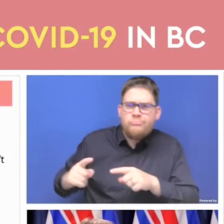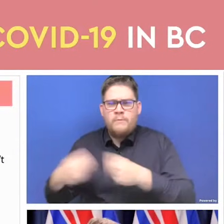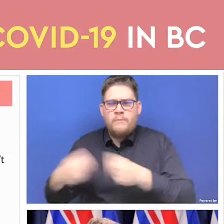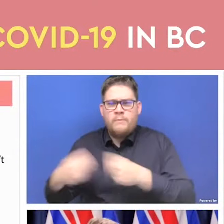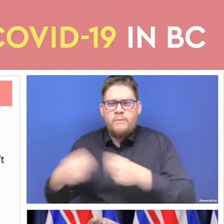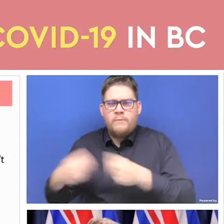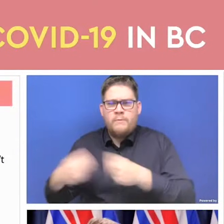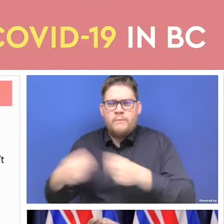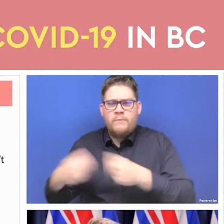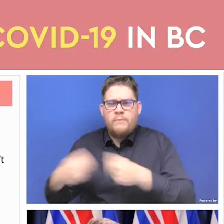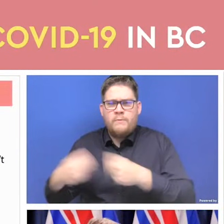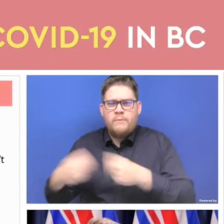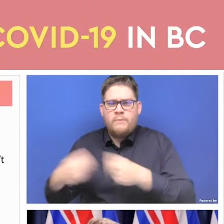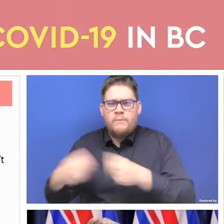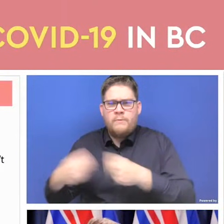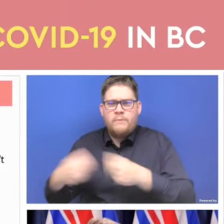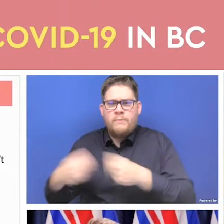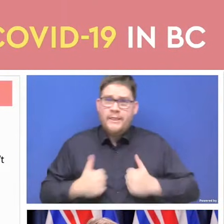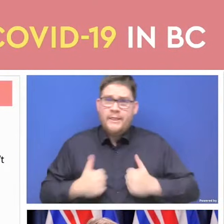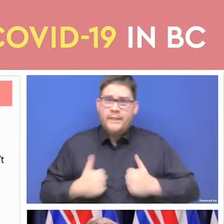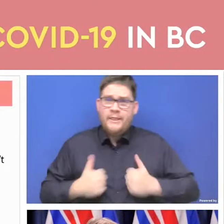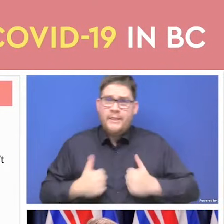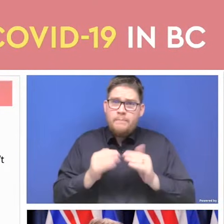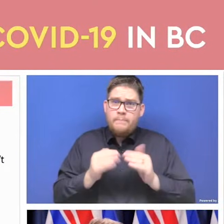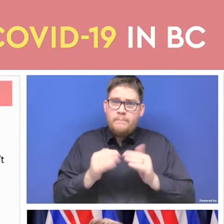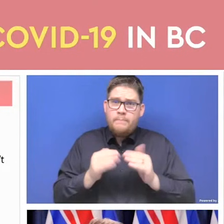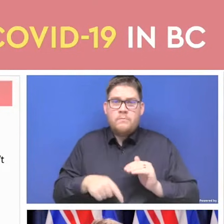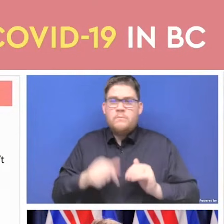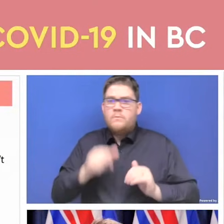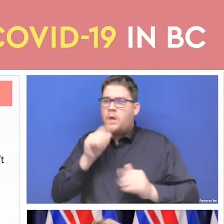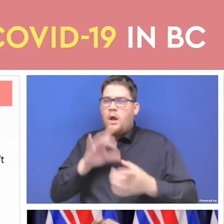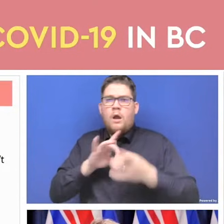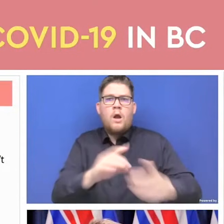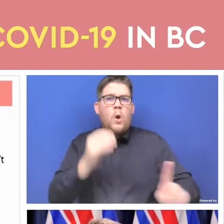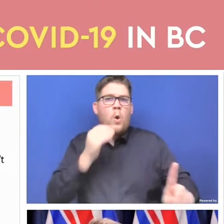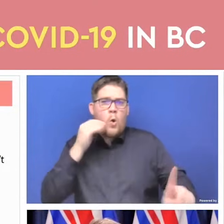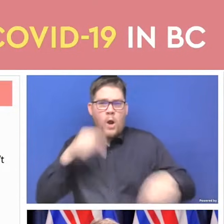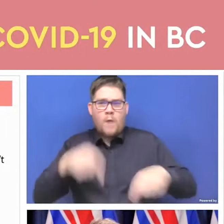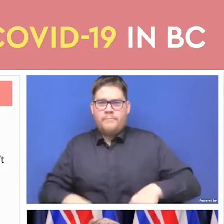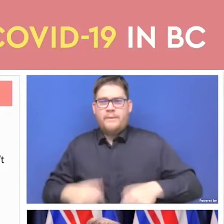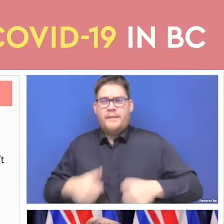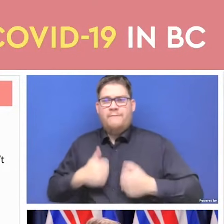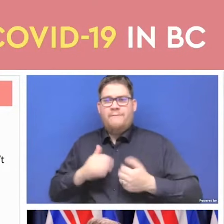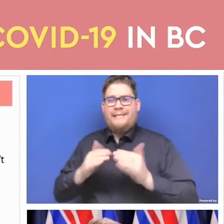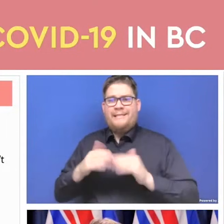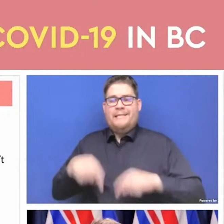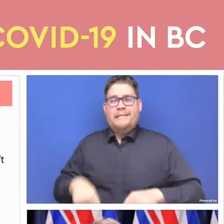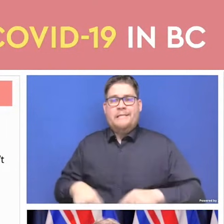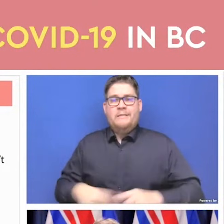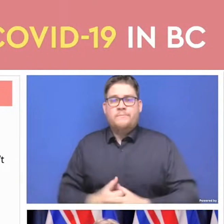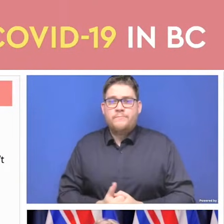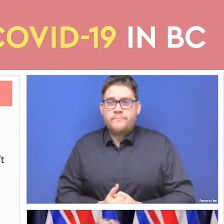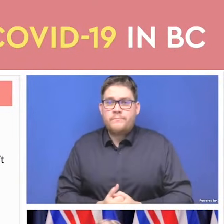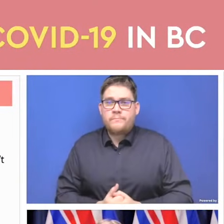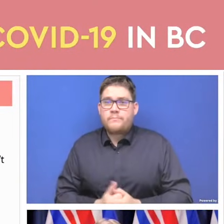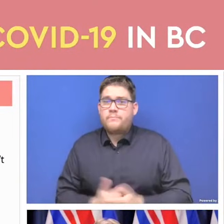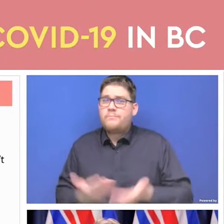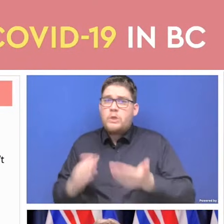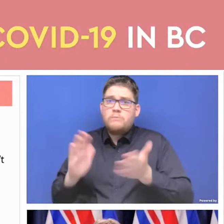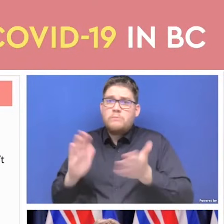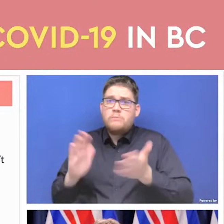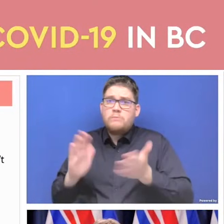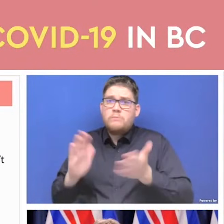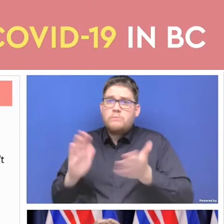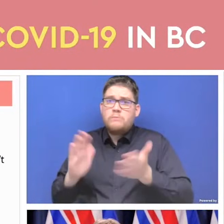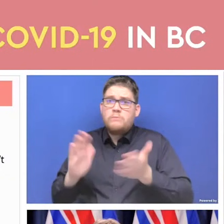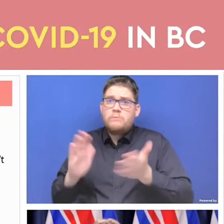in our urban centers, away from home, or in our even adjacent or in our smaller communities, they